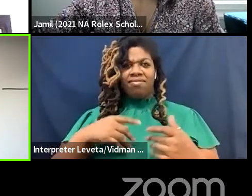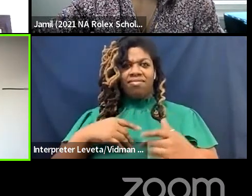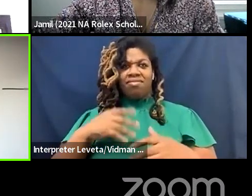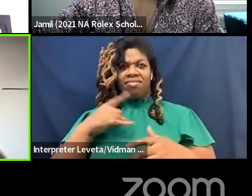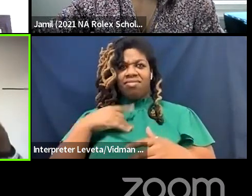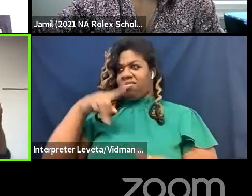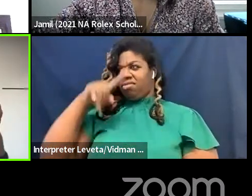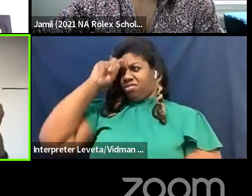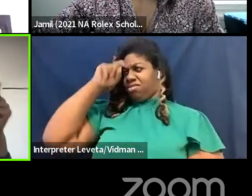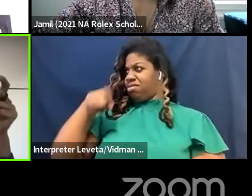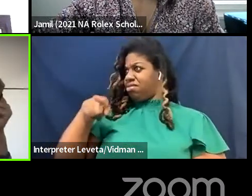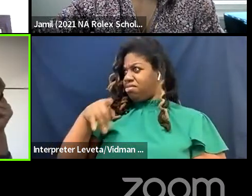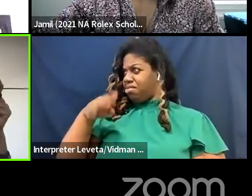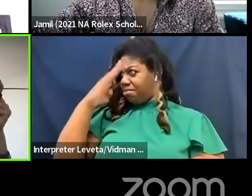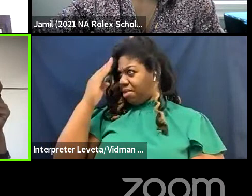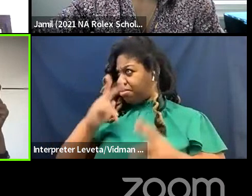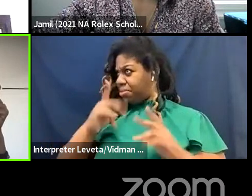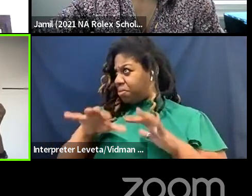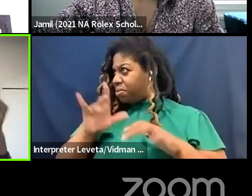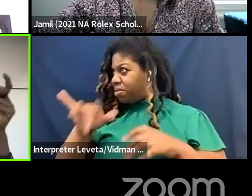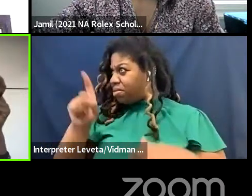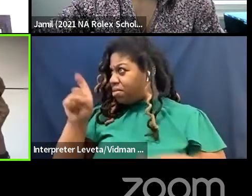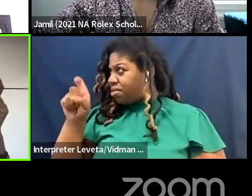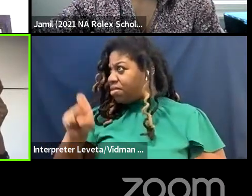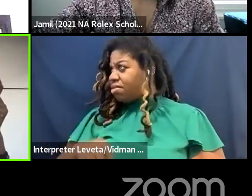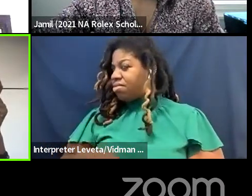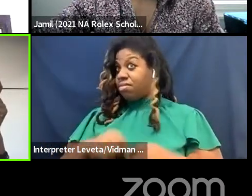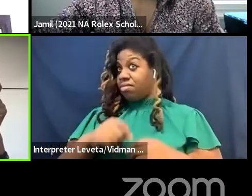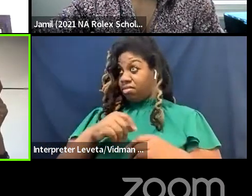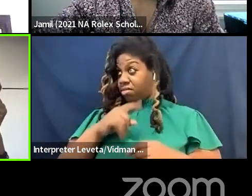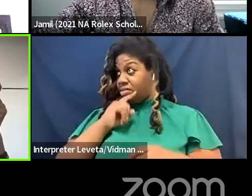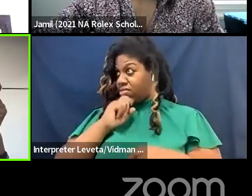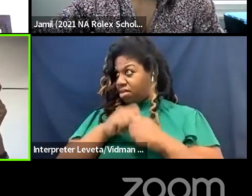dive? And I think like the idea of more,